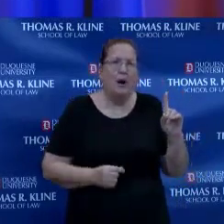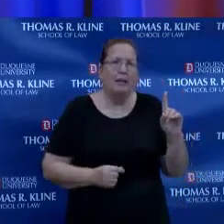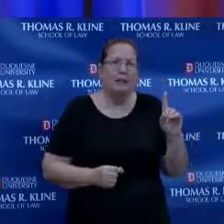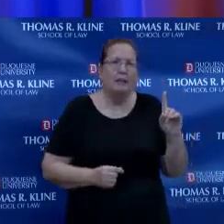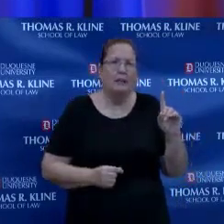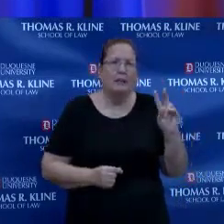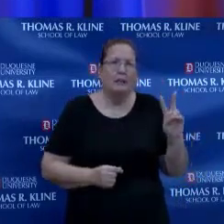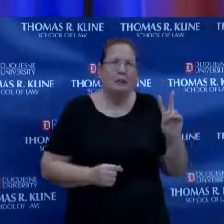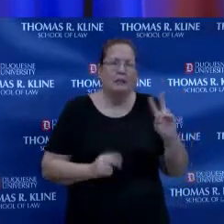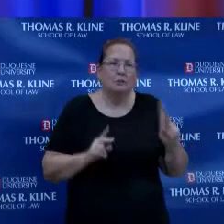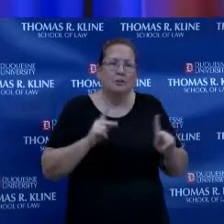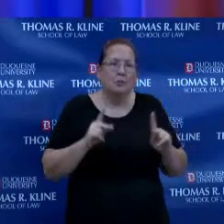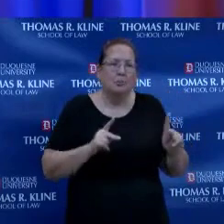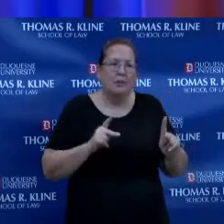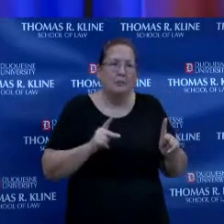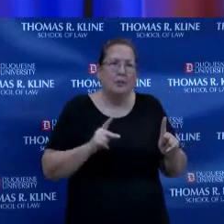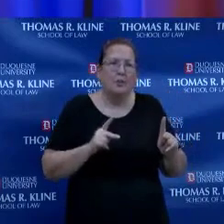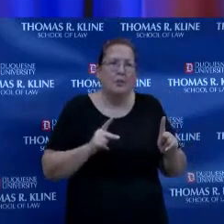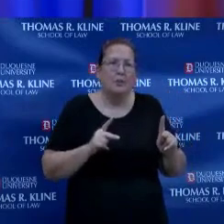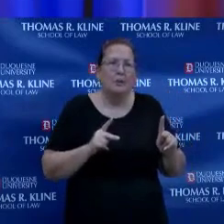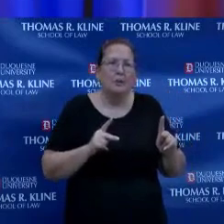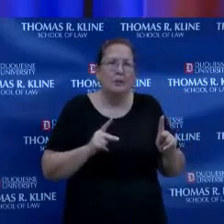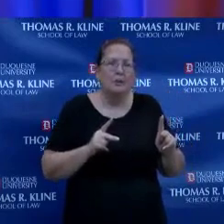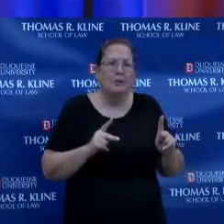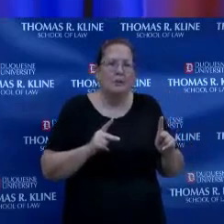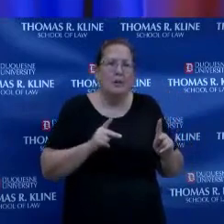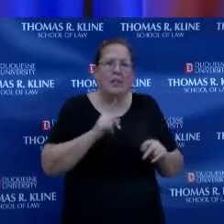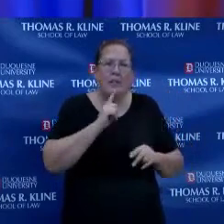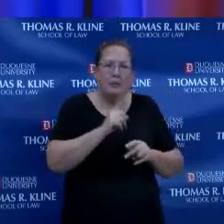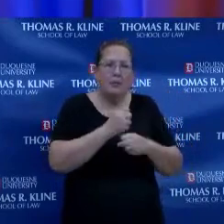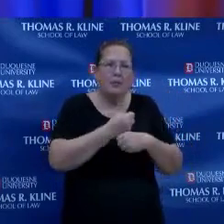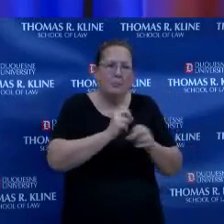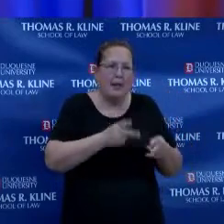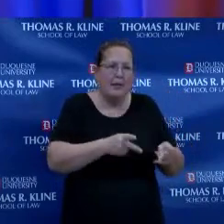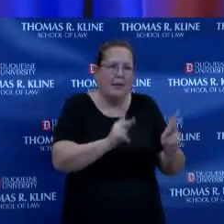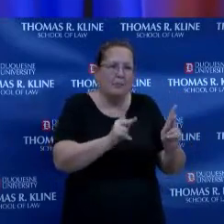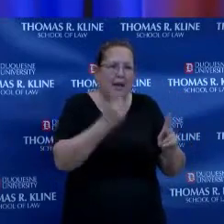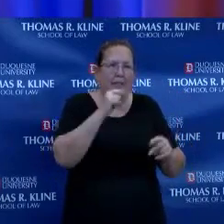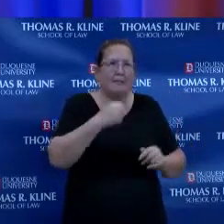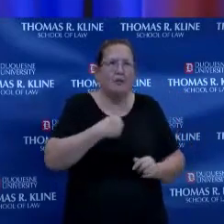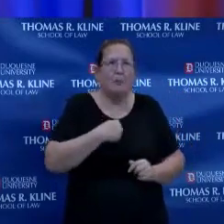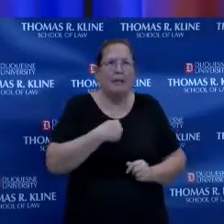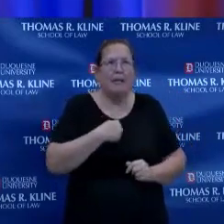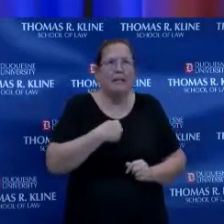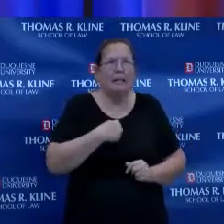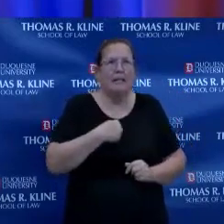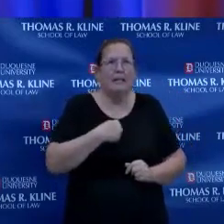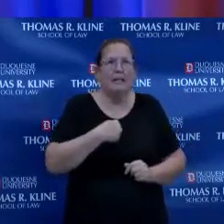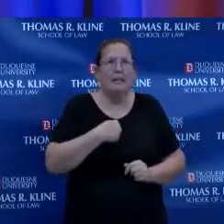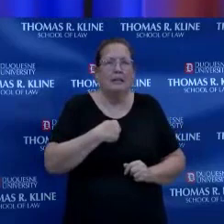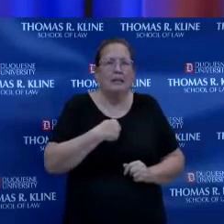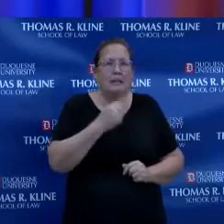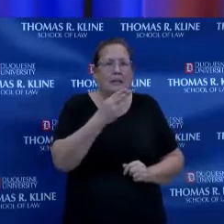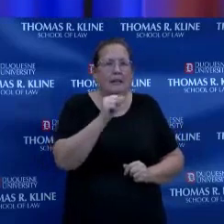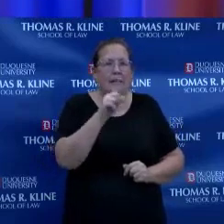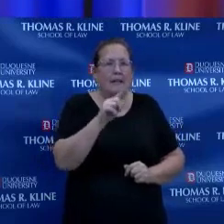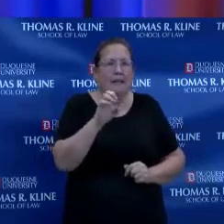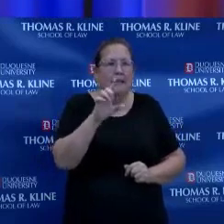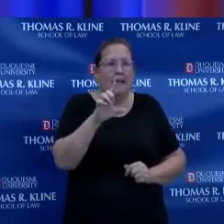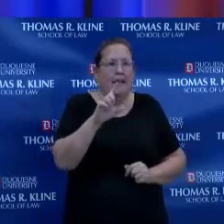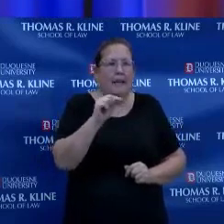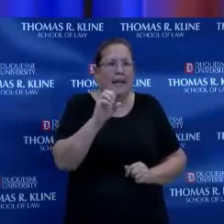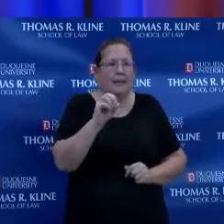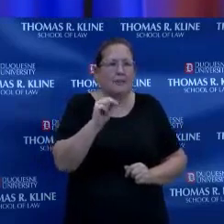two people who truly paved the path for me, Izzy and Gene Kline, Hazleton, PA, 150